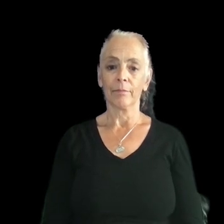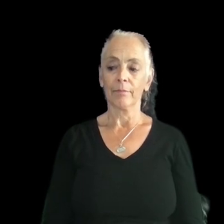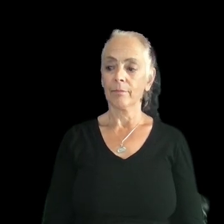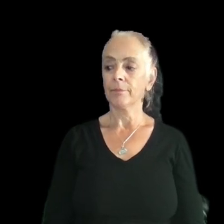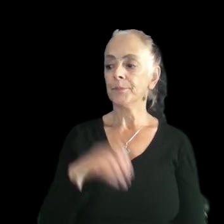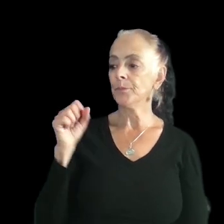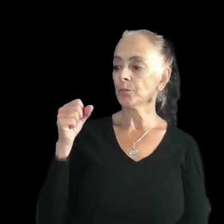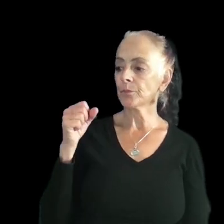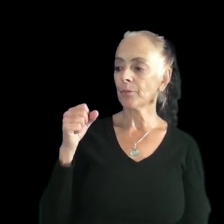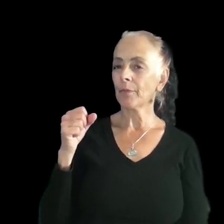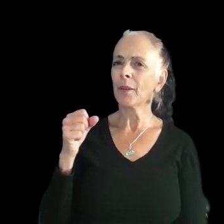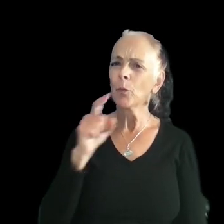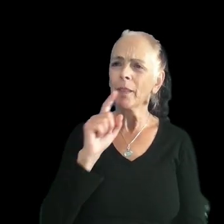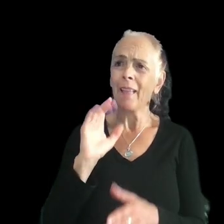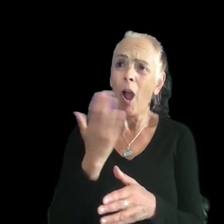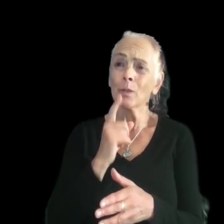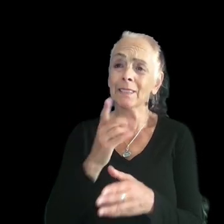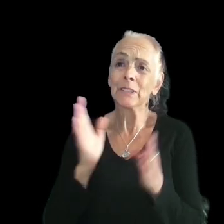yeah it's it's a small industry